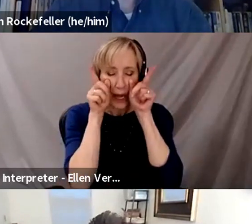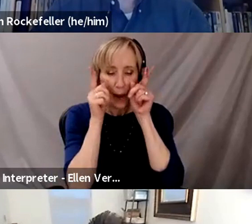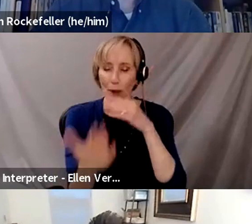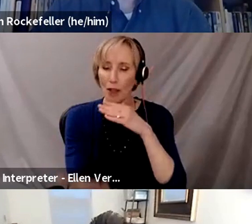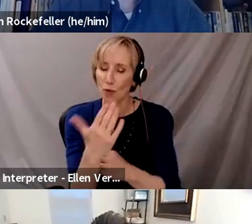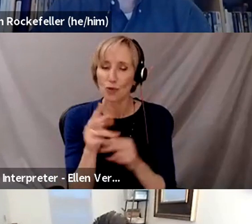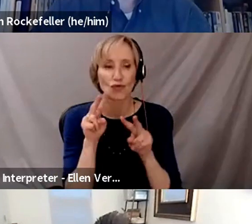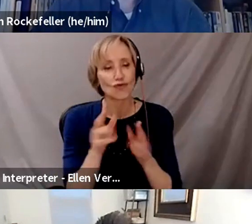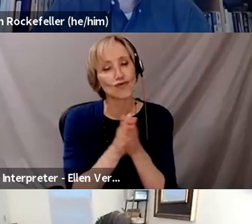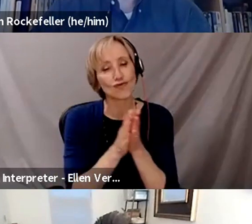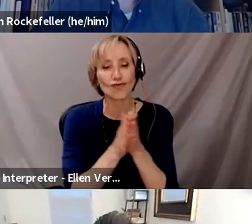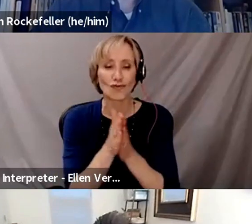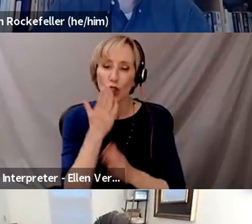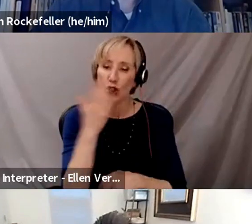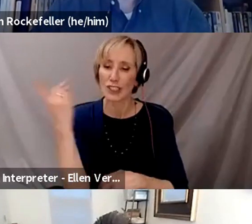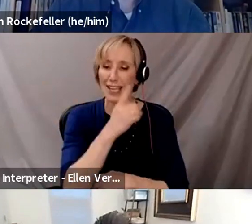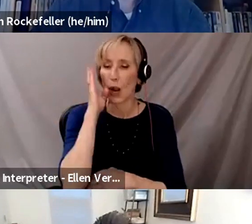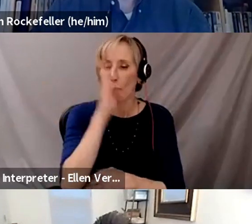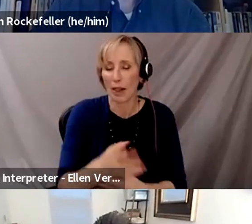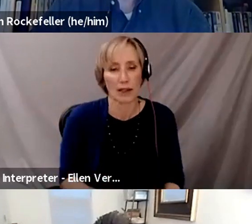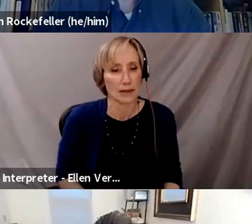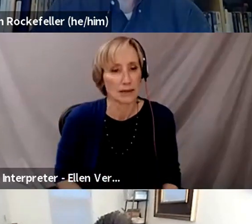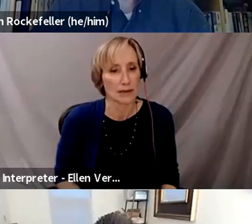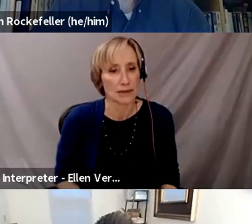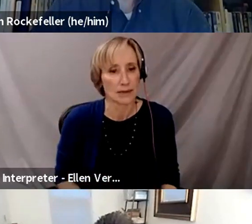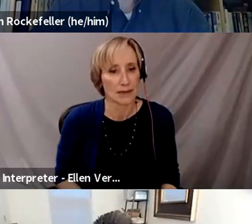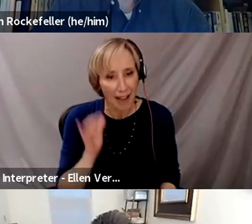day, regardless of who they are.